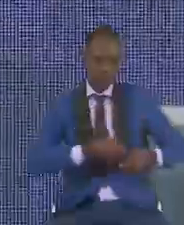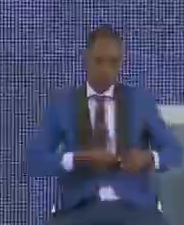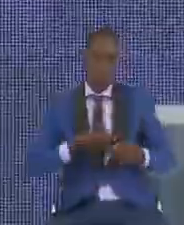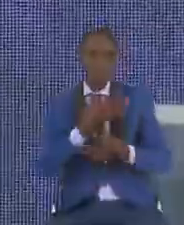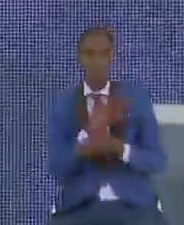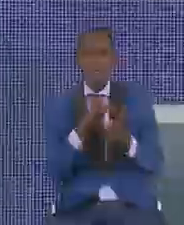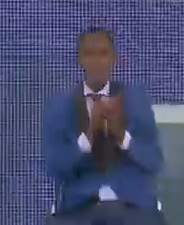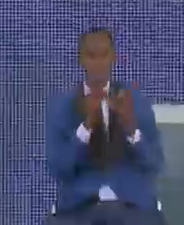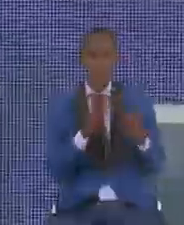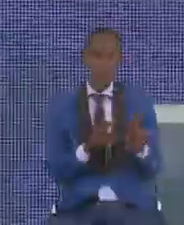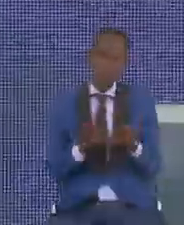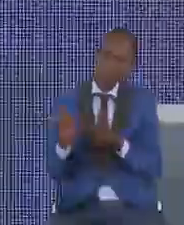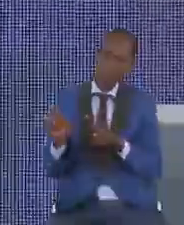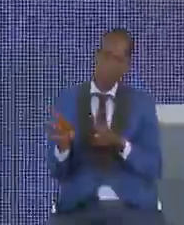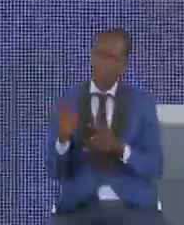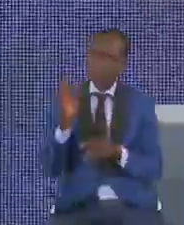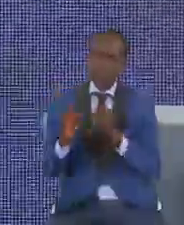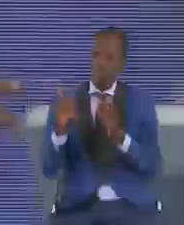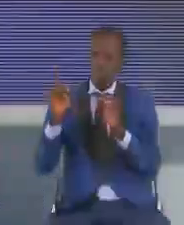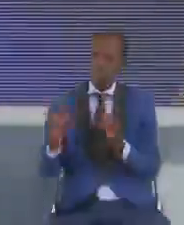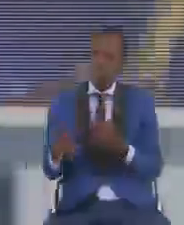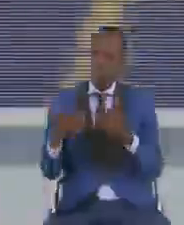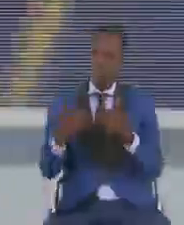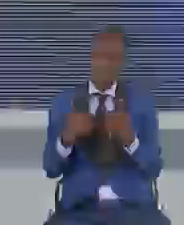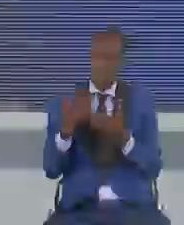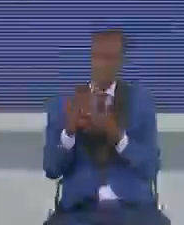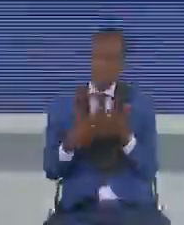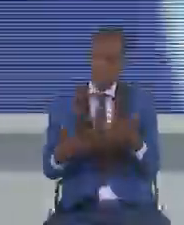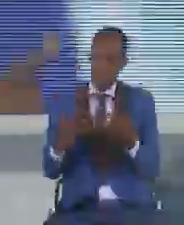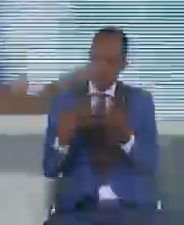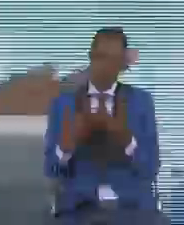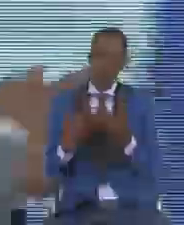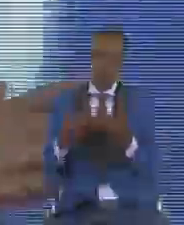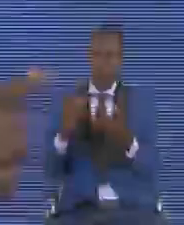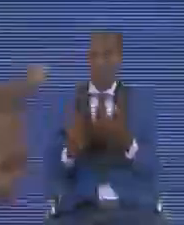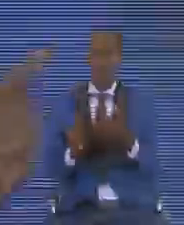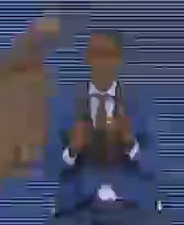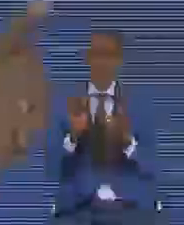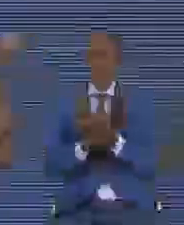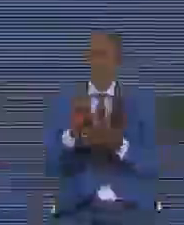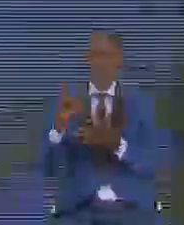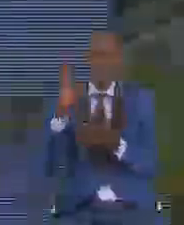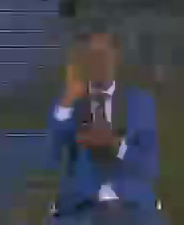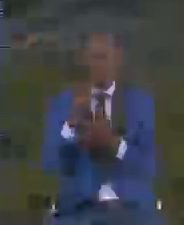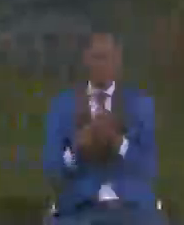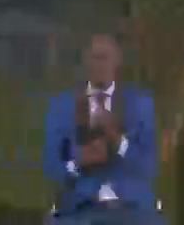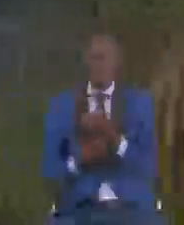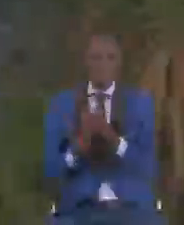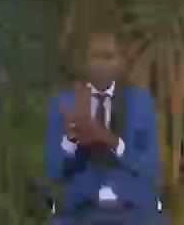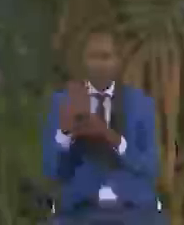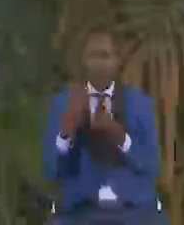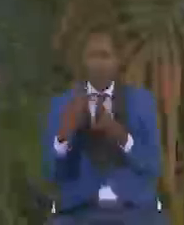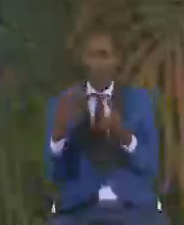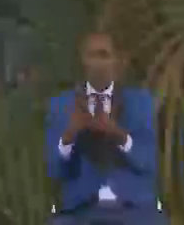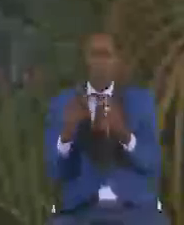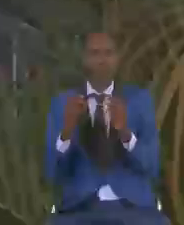you could have some machinery, that you will go very far.